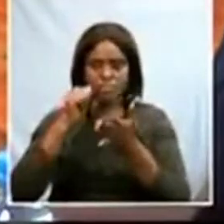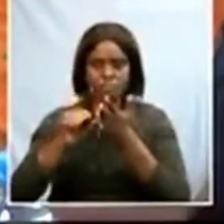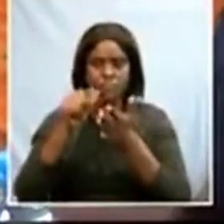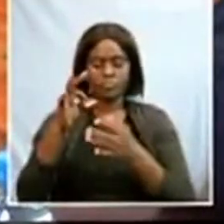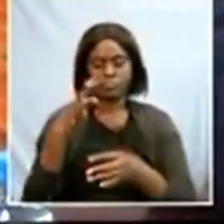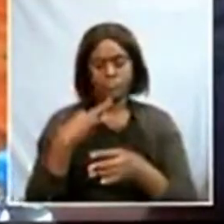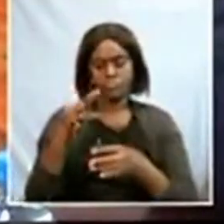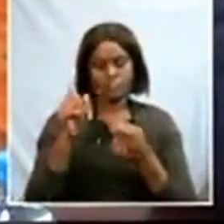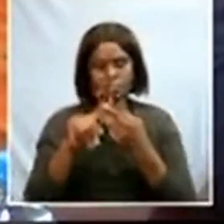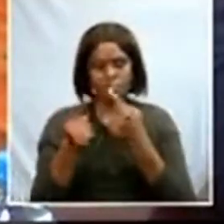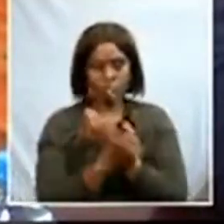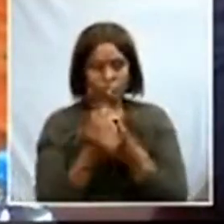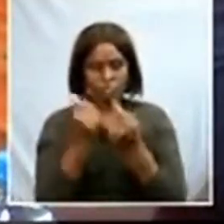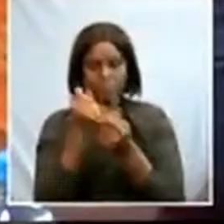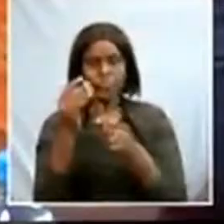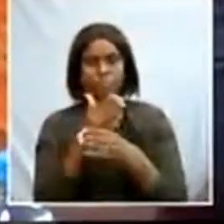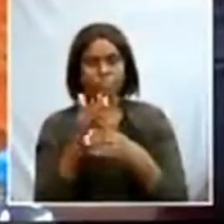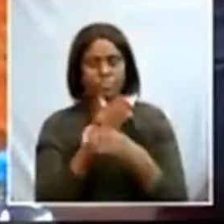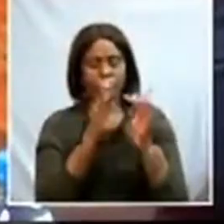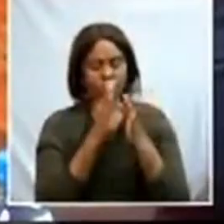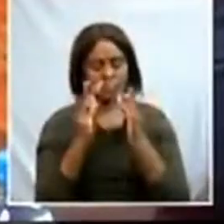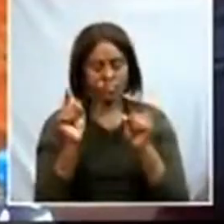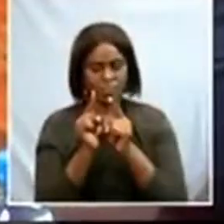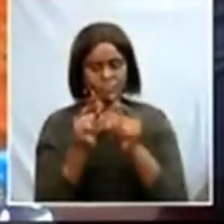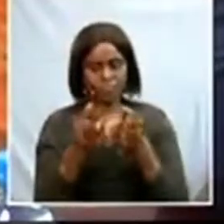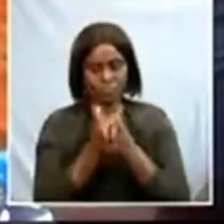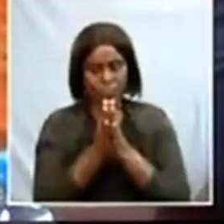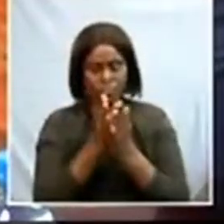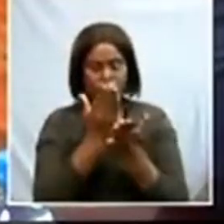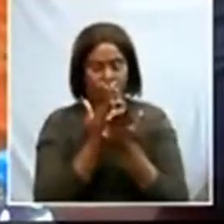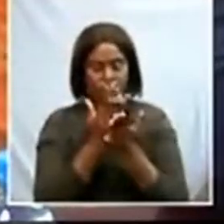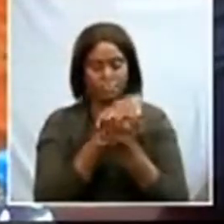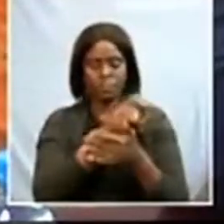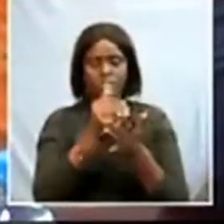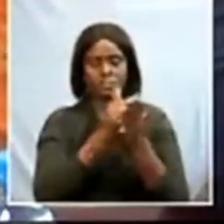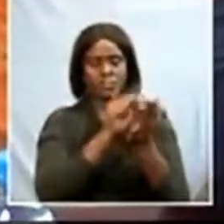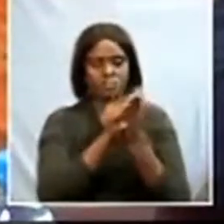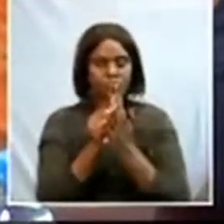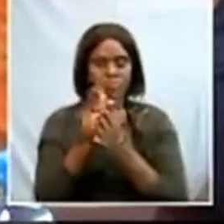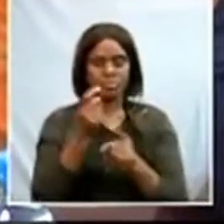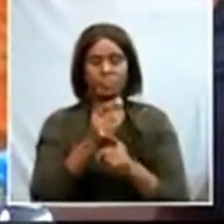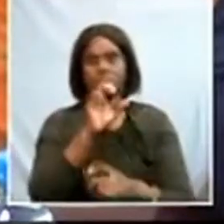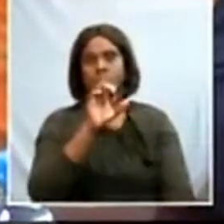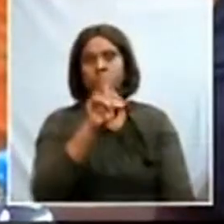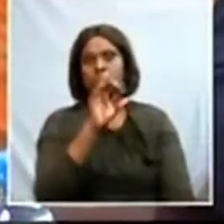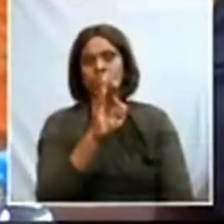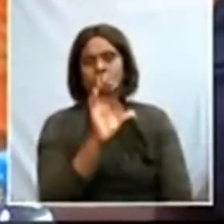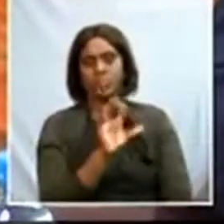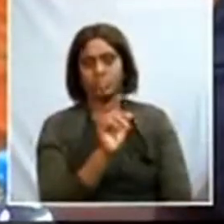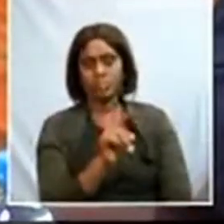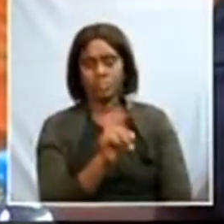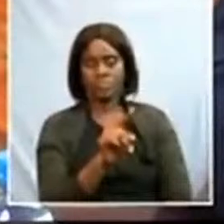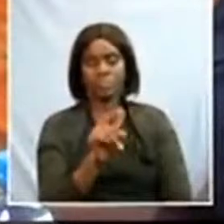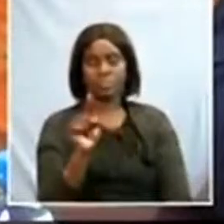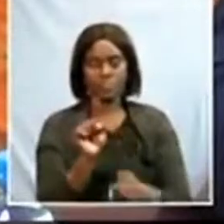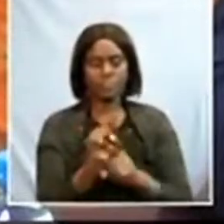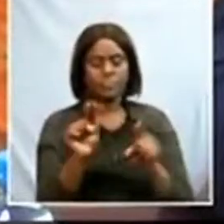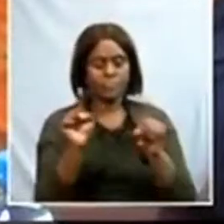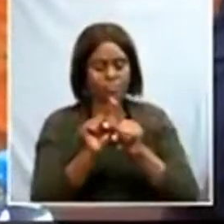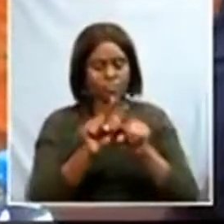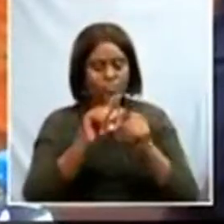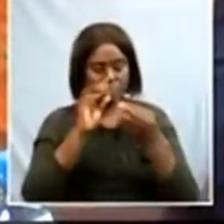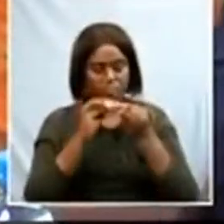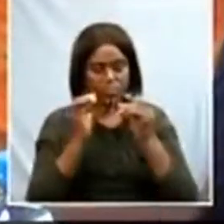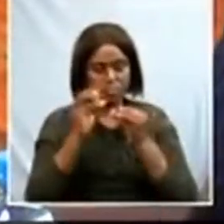application to change business plans, and their requests were approved by the CDFC. The same